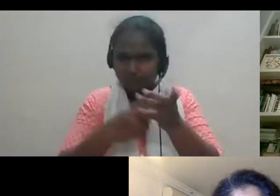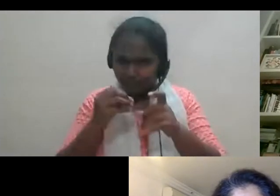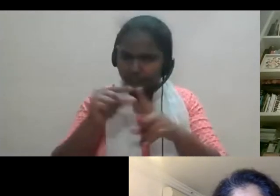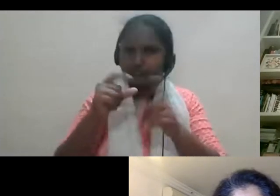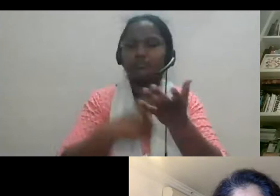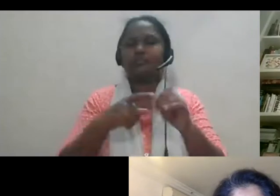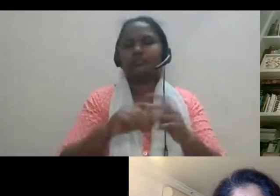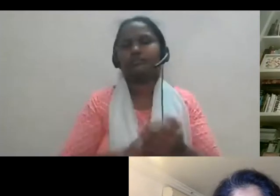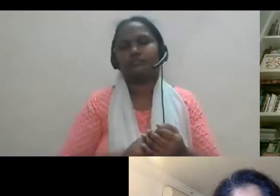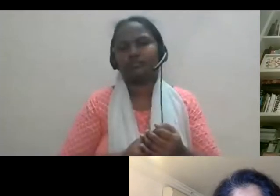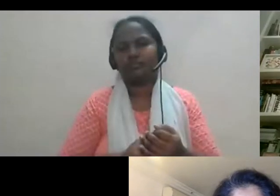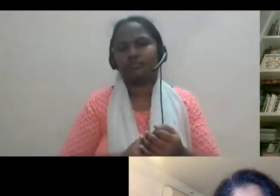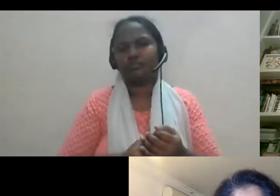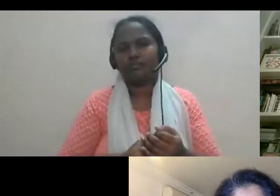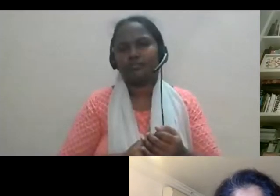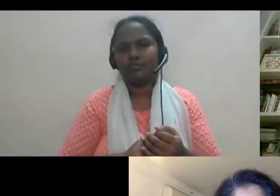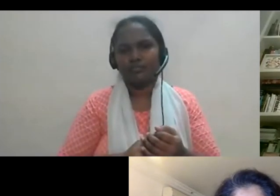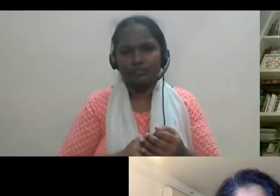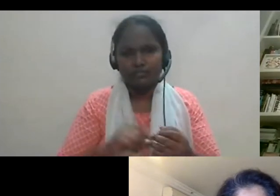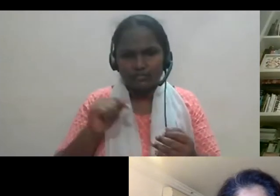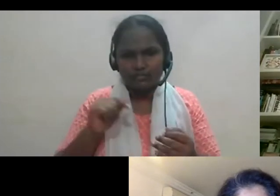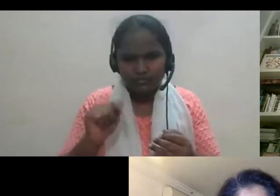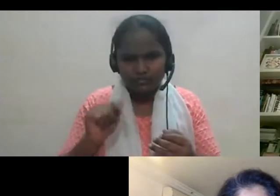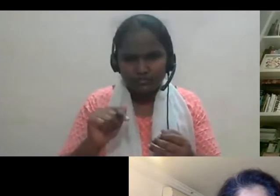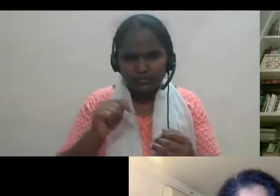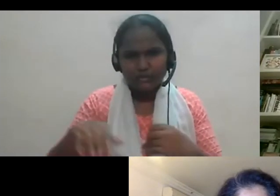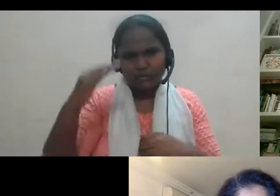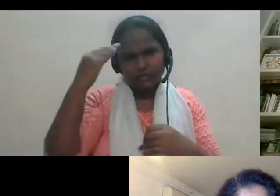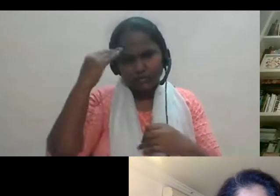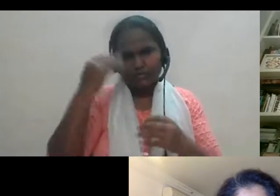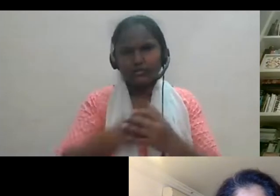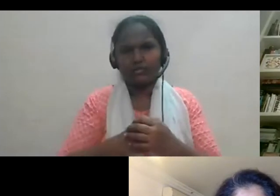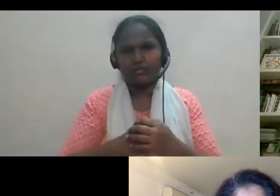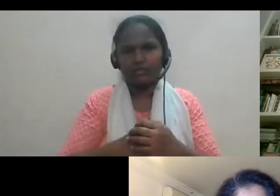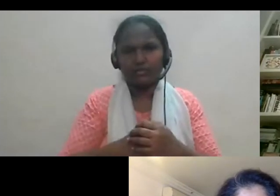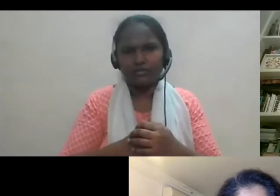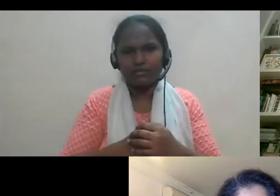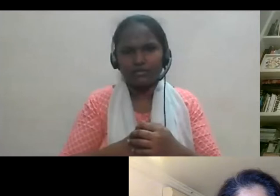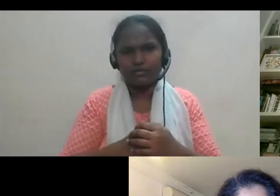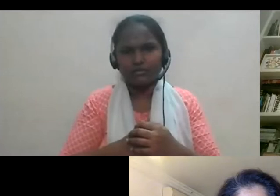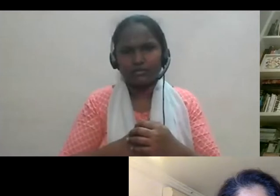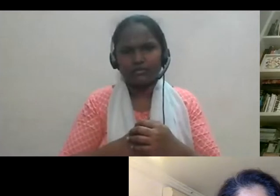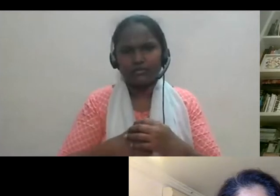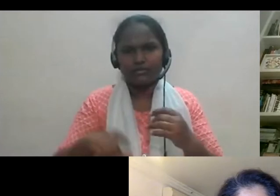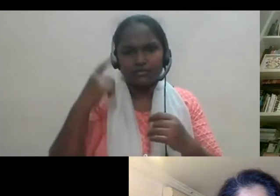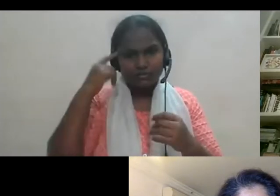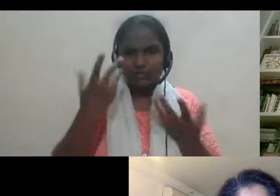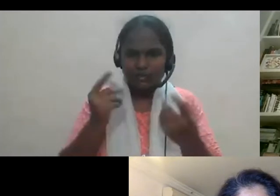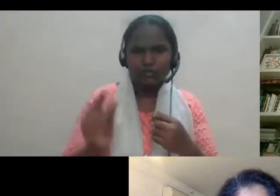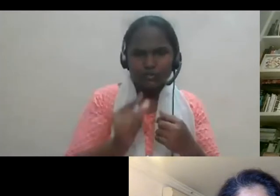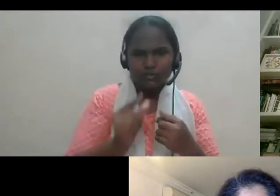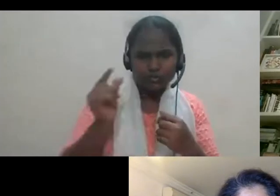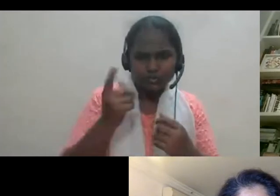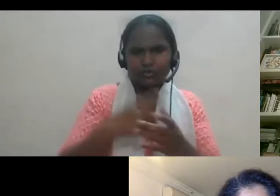Eurocentric. And and it's, otherwise, you know, we are, in a way, we are